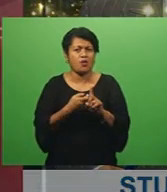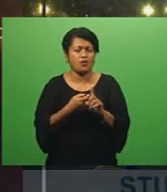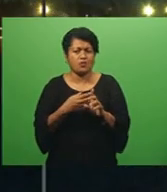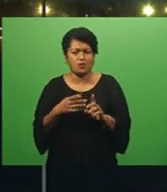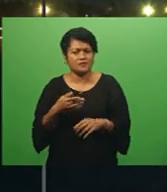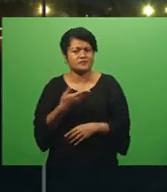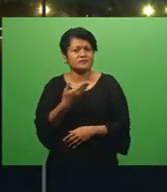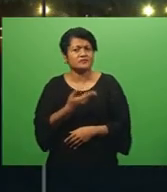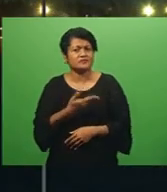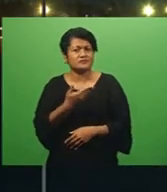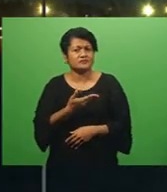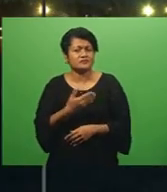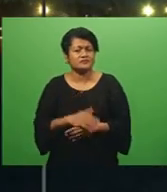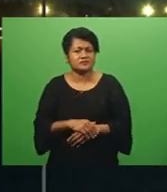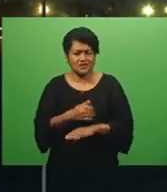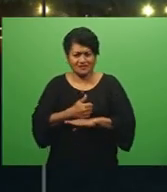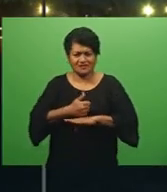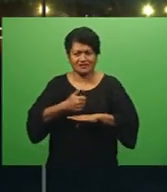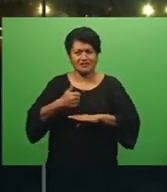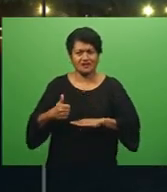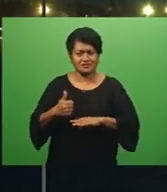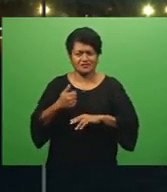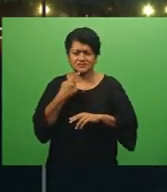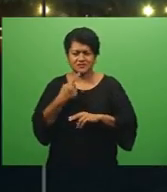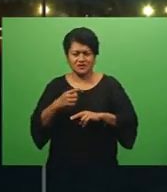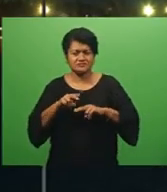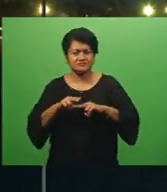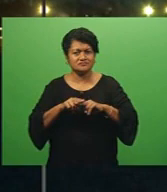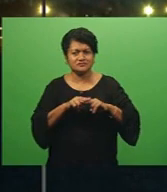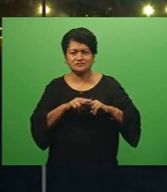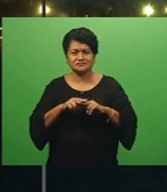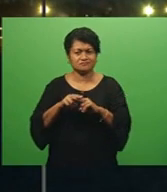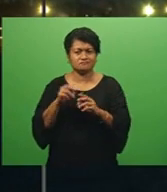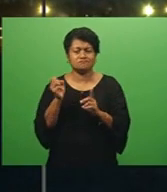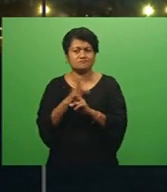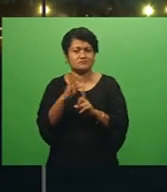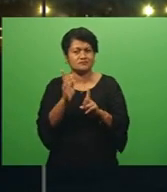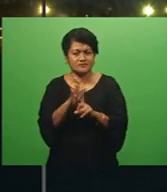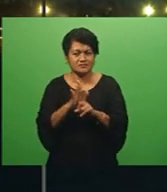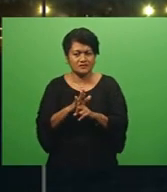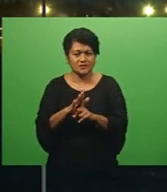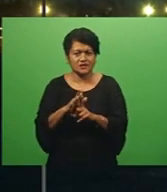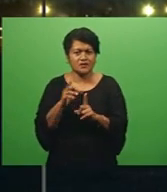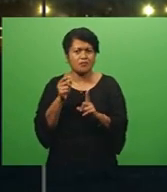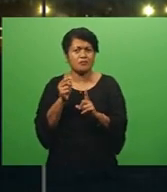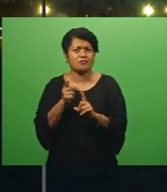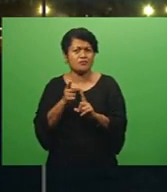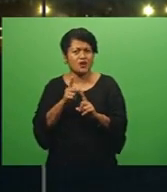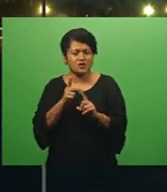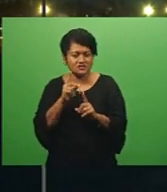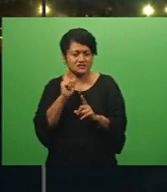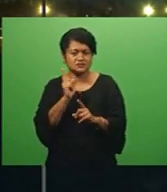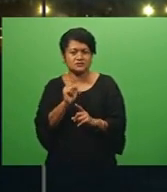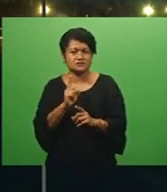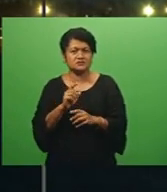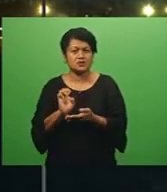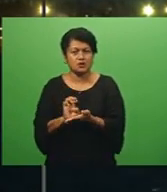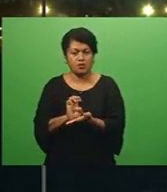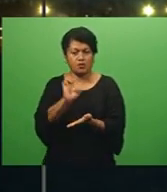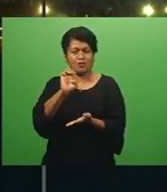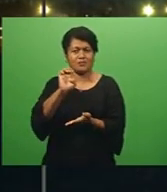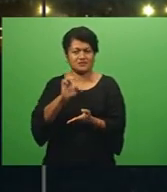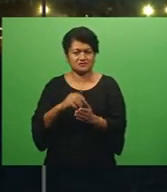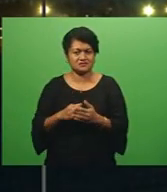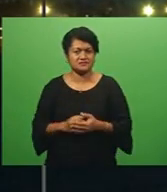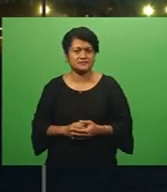Koroi, the government has been stressing that Fiji's immediate priority is economic recovery. How will initiatives such as webinars and